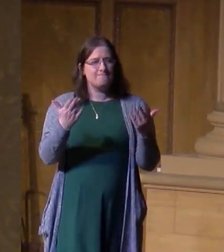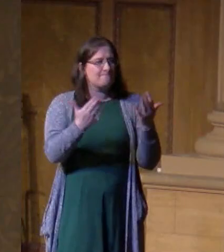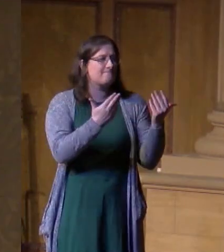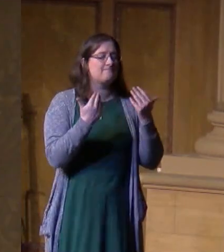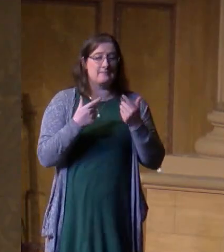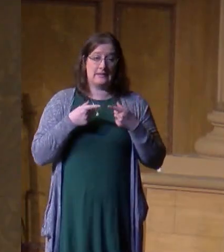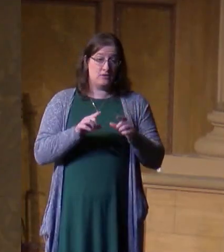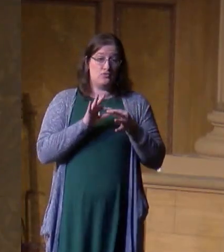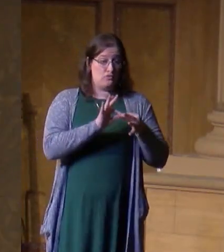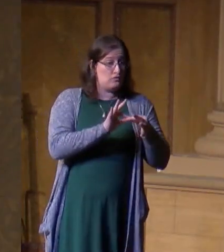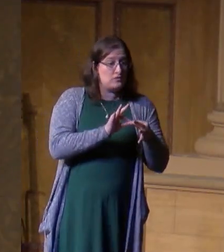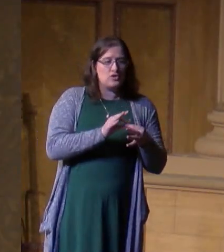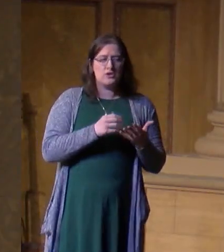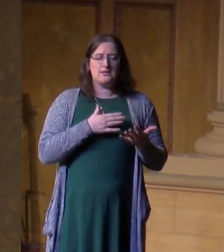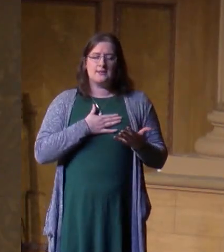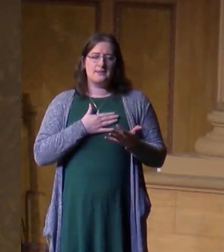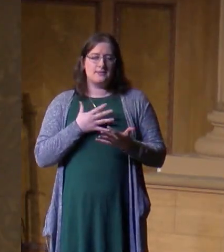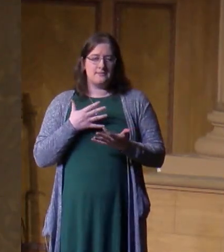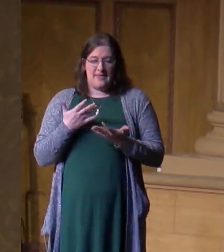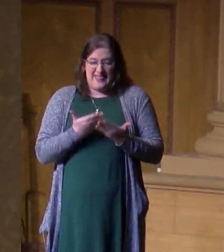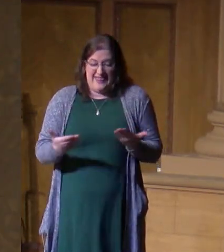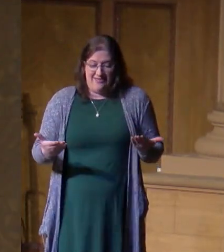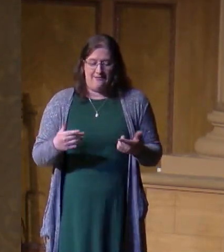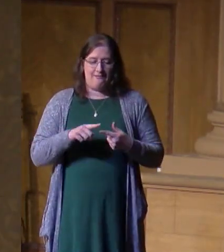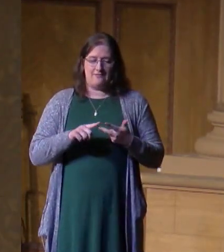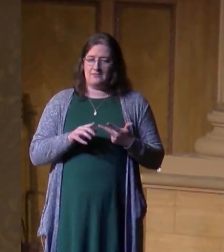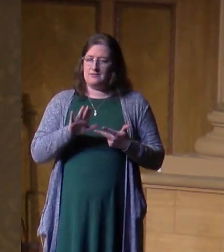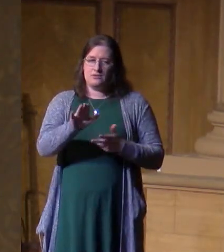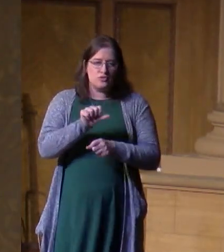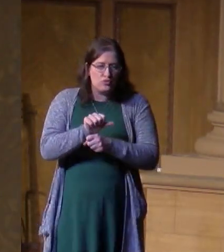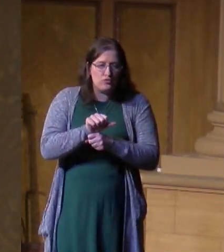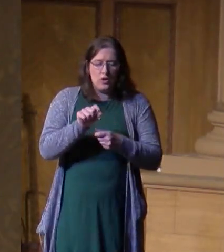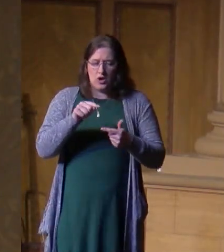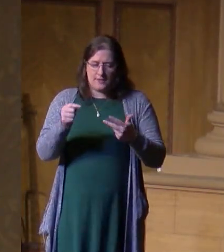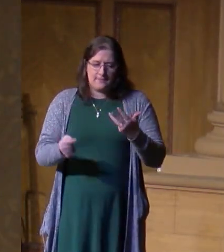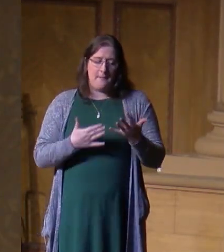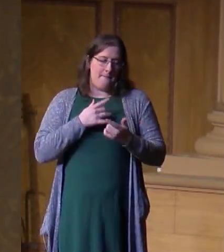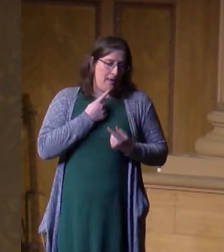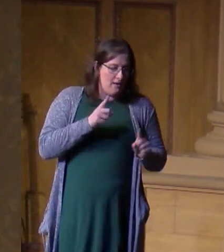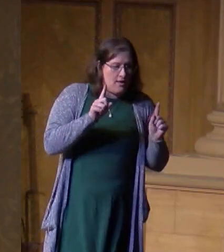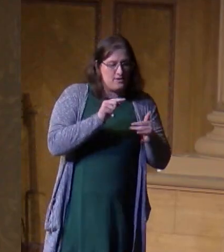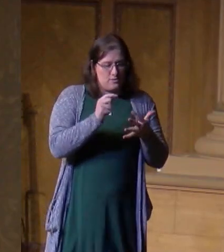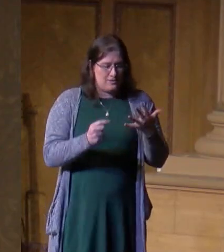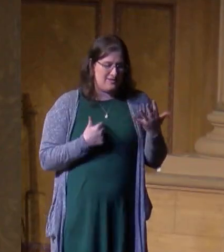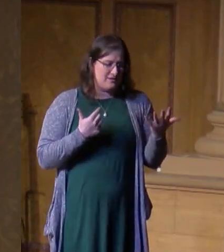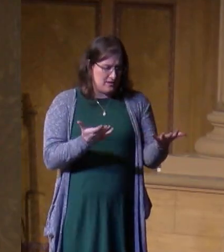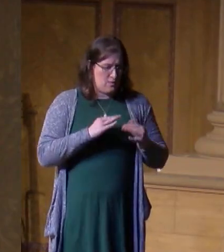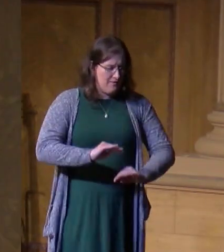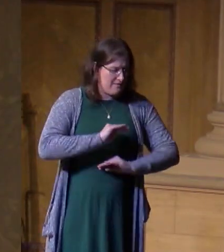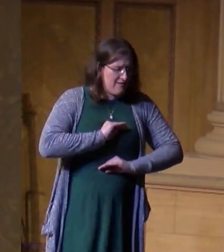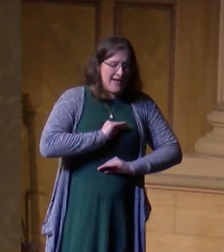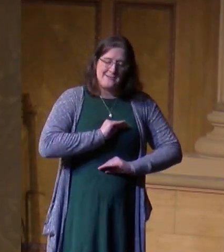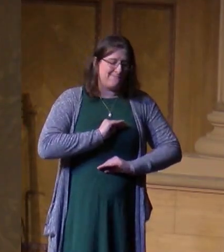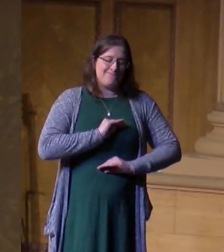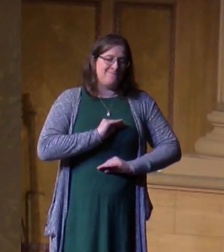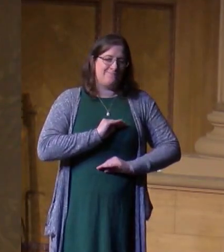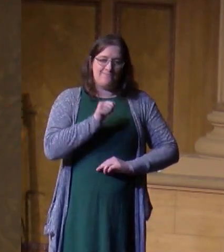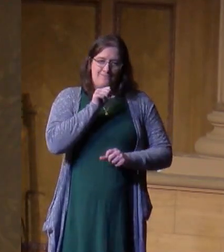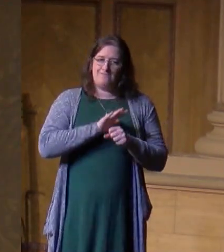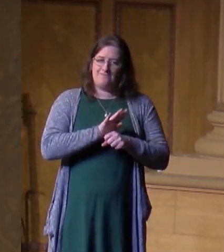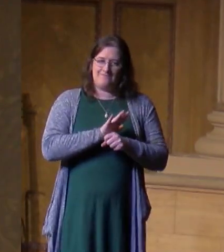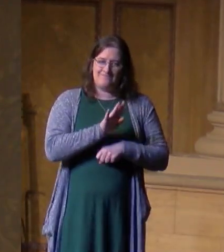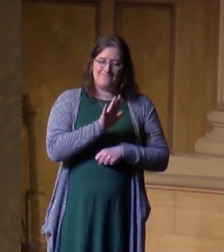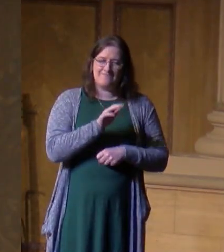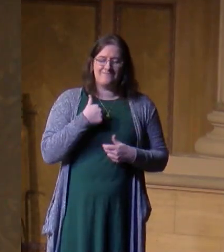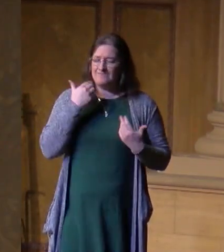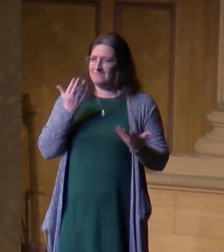in your relationships, in your possessions, in your careers, in your own accomplishment. But you just couldn't find it there. And